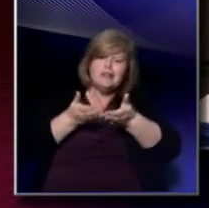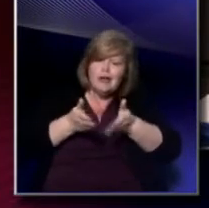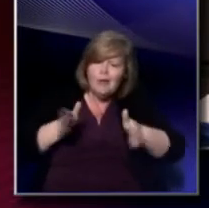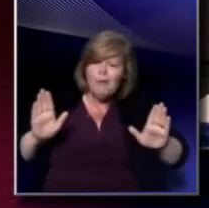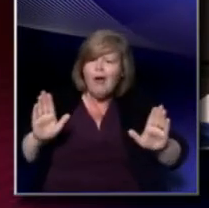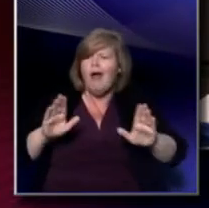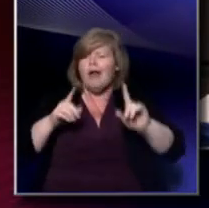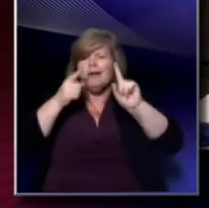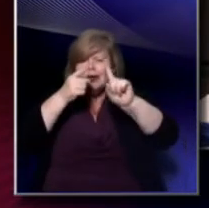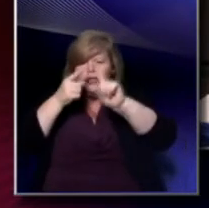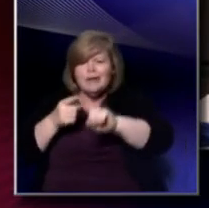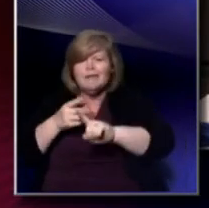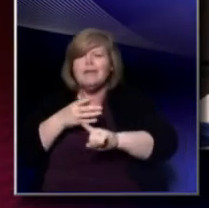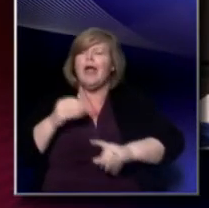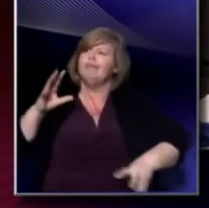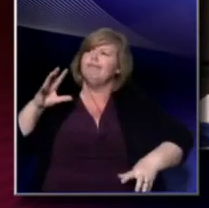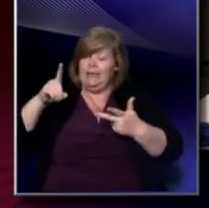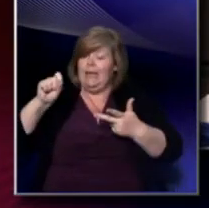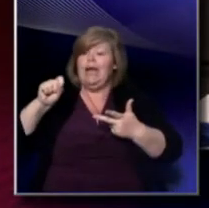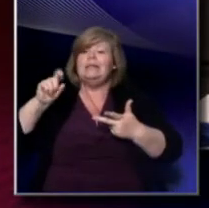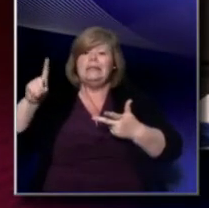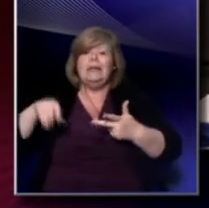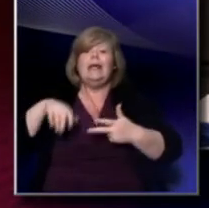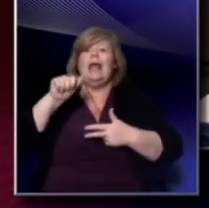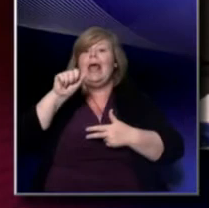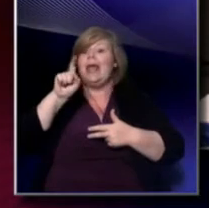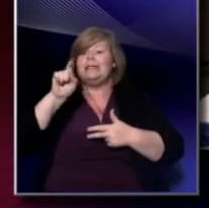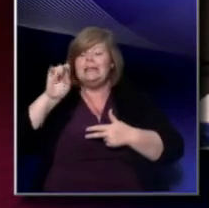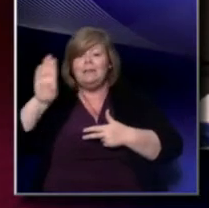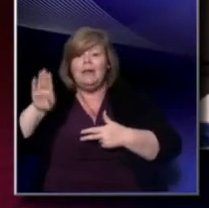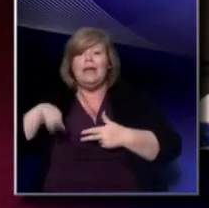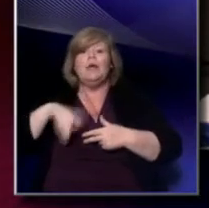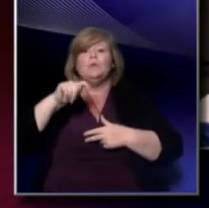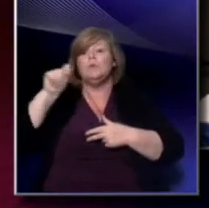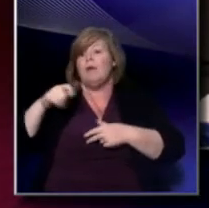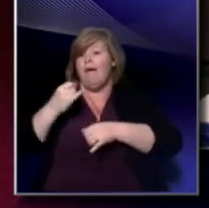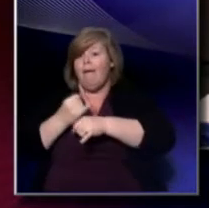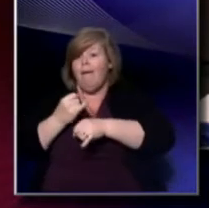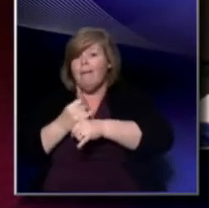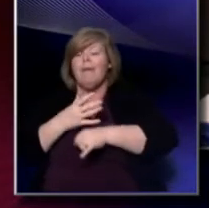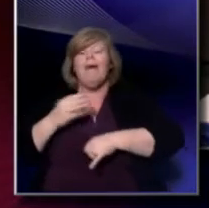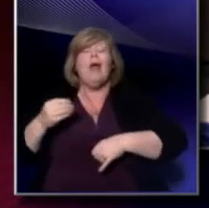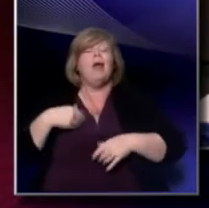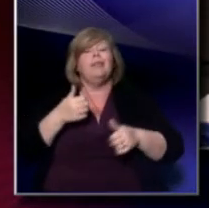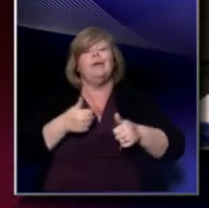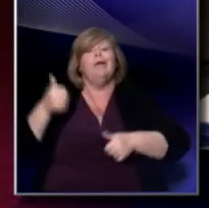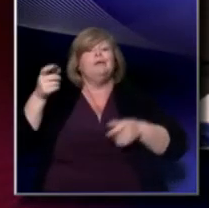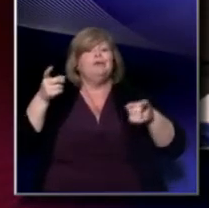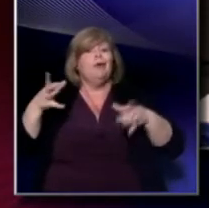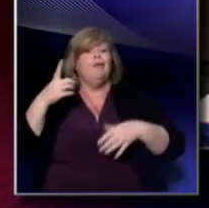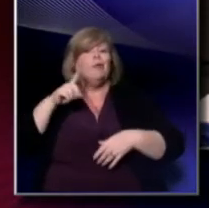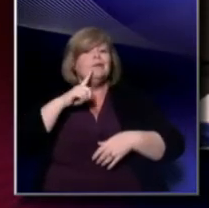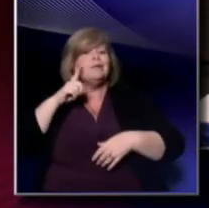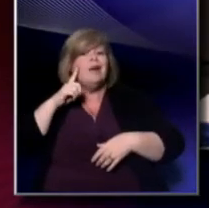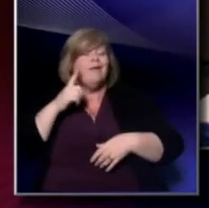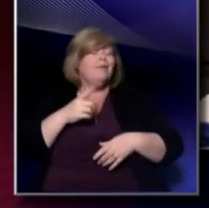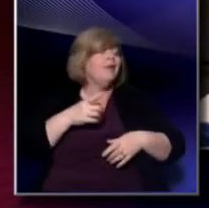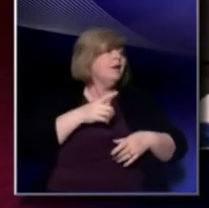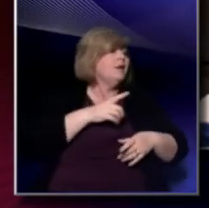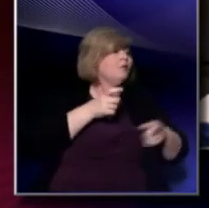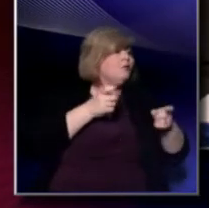year, the cooperatives, ASDB Tucson campus, and the directors for the deaf and blind programs submitted new